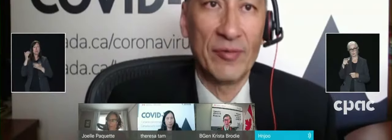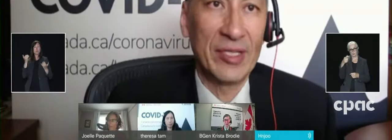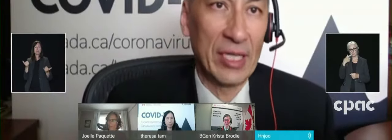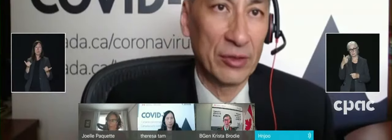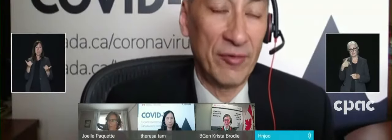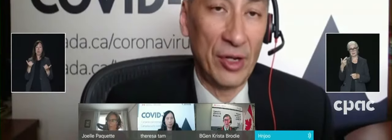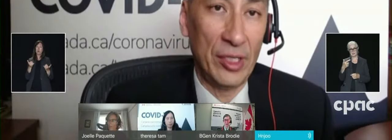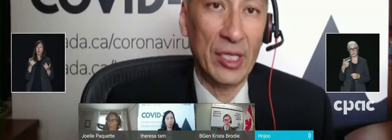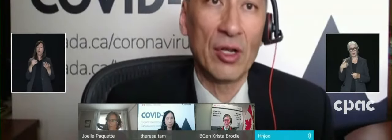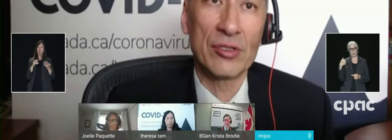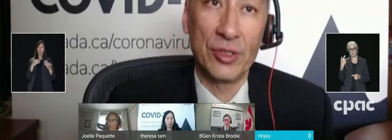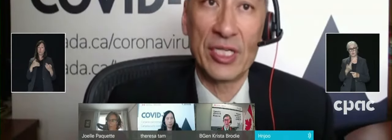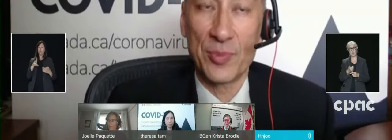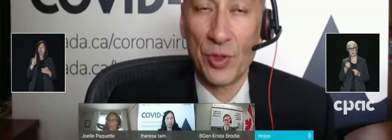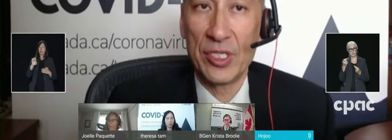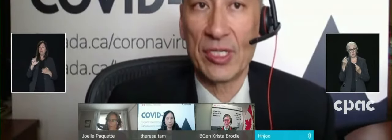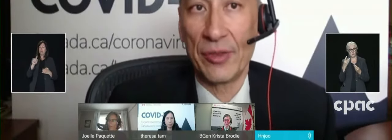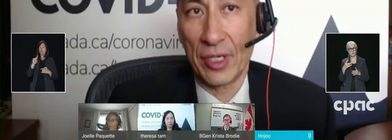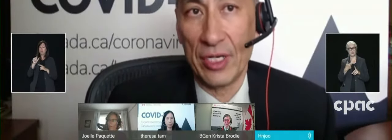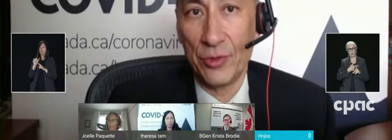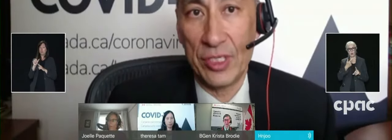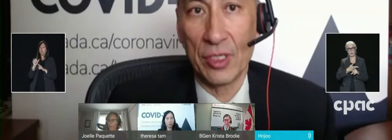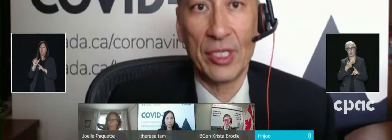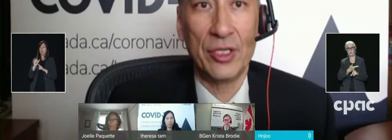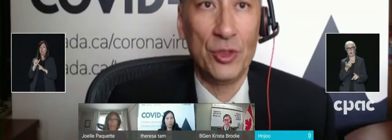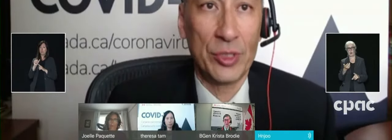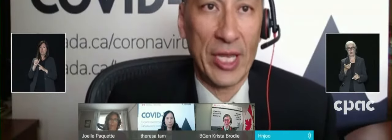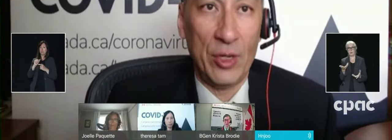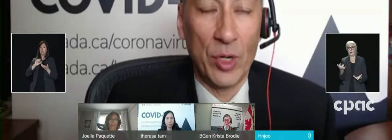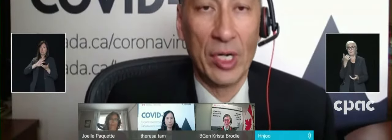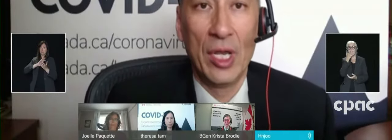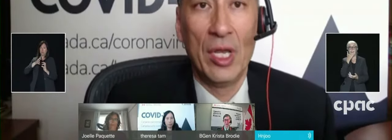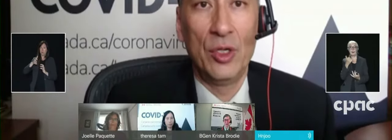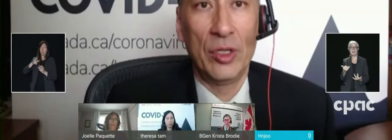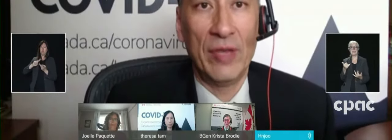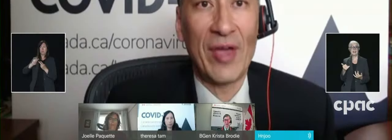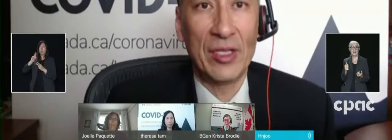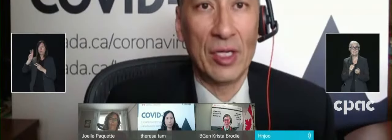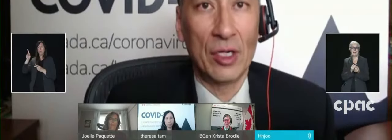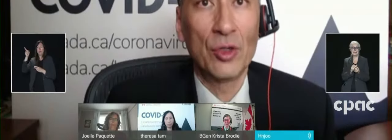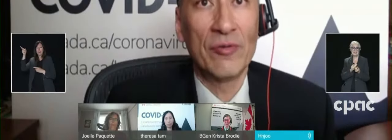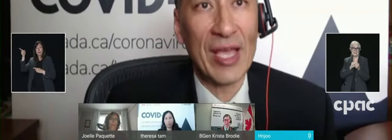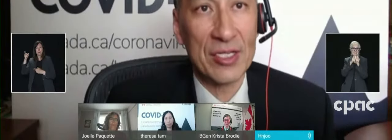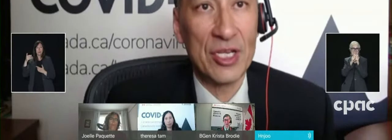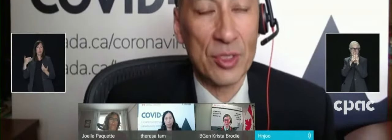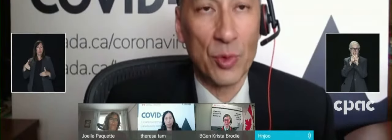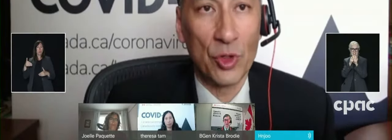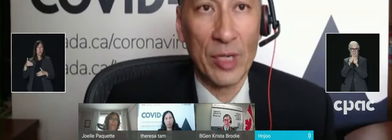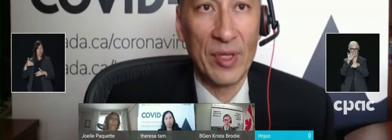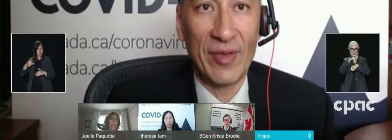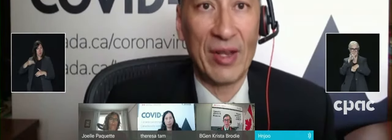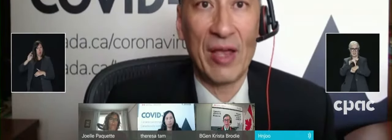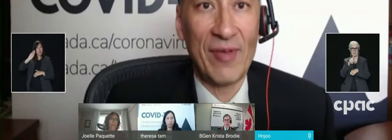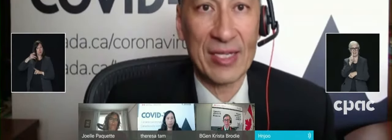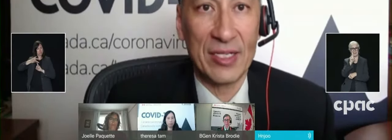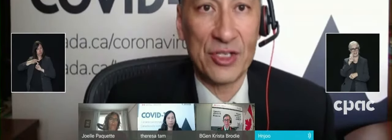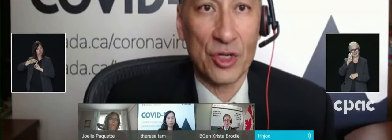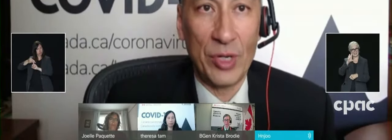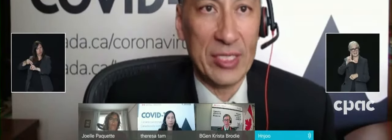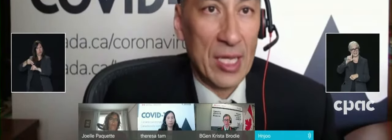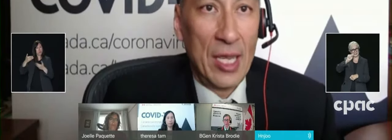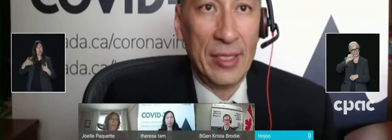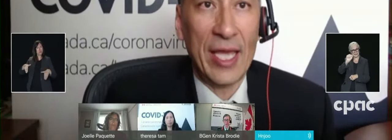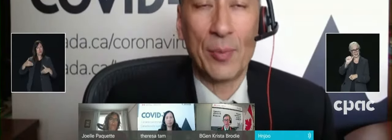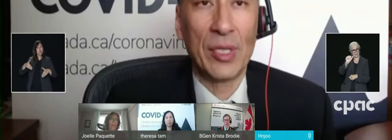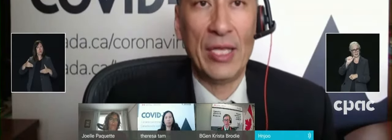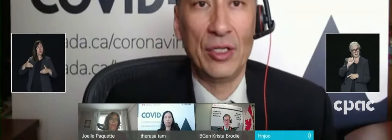the spread of the Delta variant, and also the experience in other countries. Look at the UK, where they've had a good vaccination program, they've had high